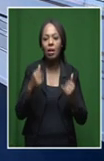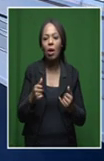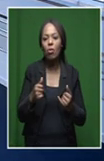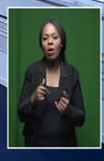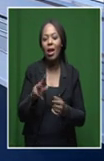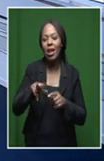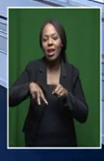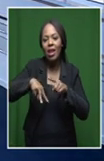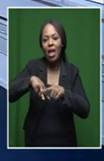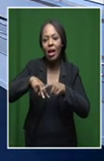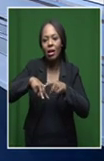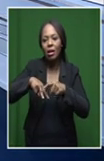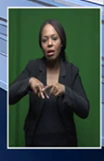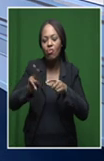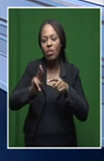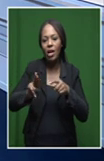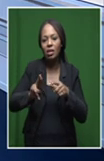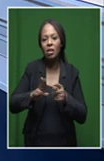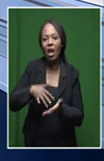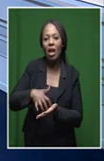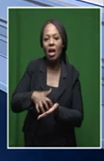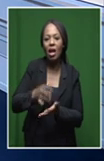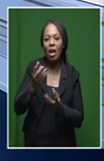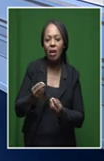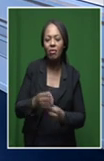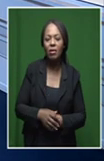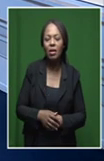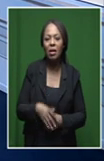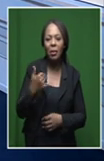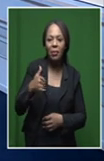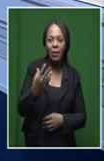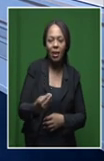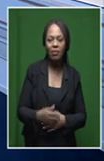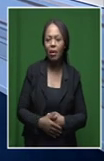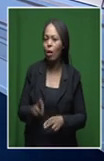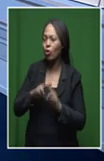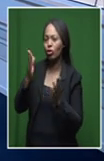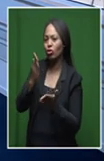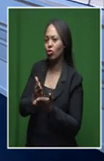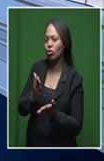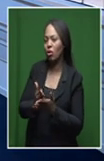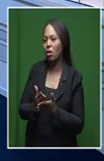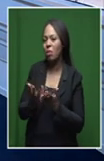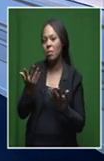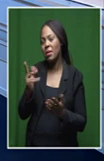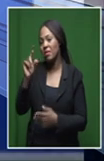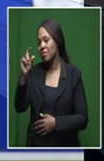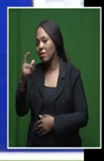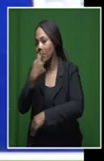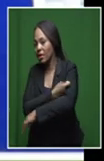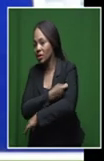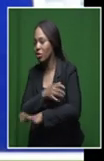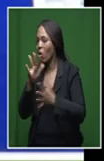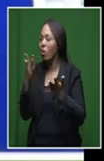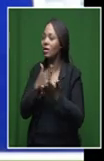go around this? What do you think is going on? Well, I'm not sure if it's a vaccine-related issue or if there's something else going on. I